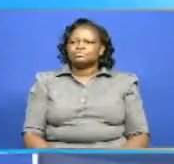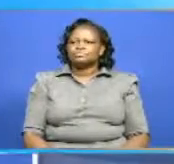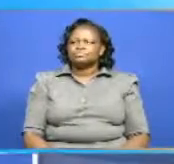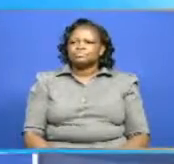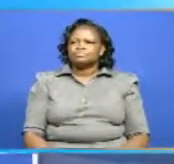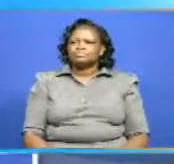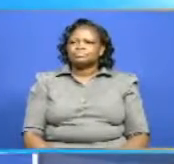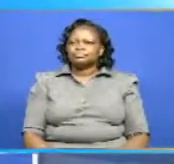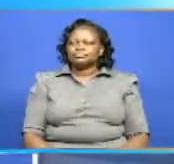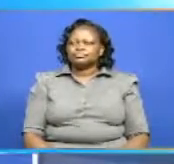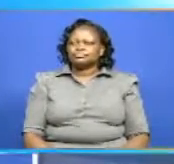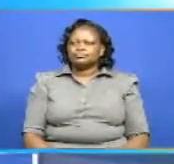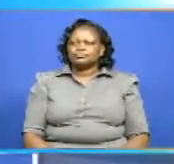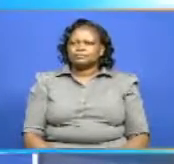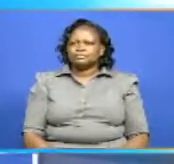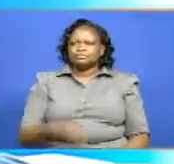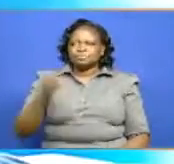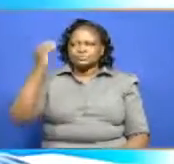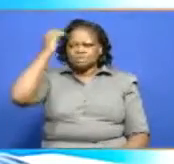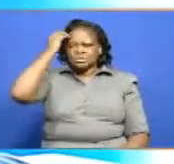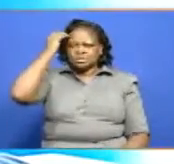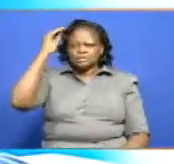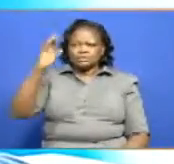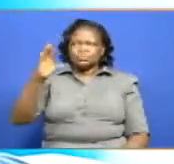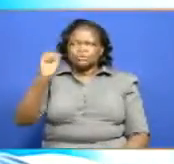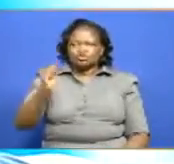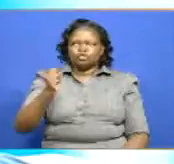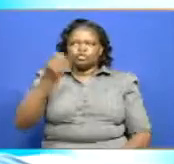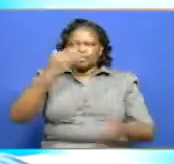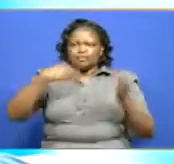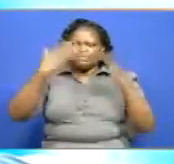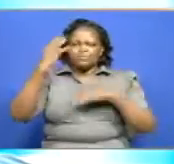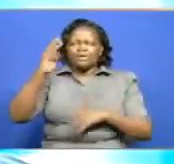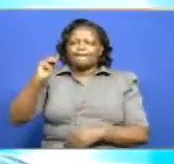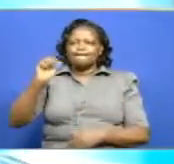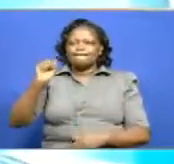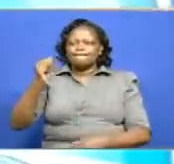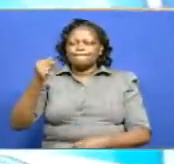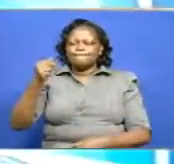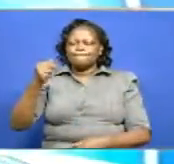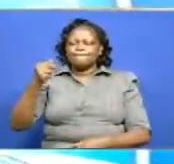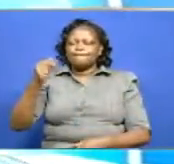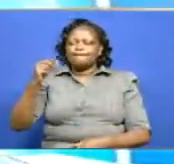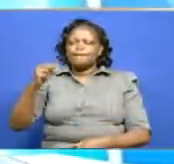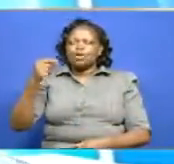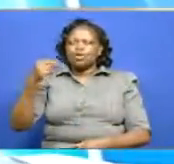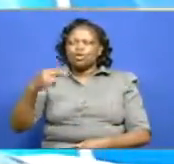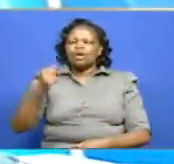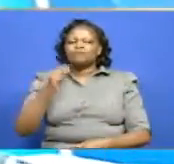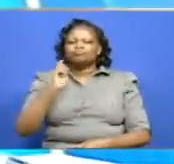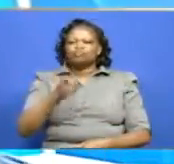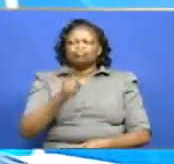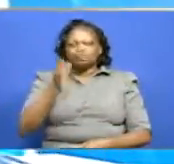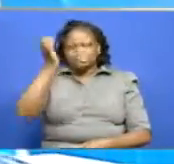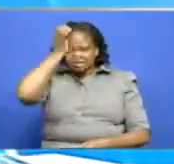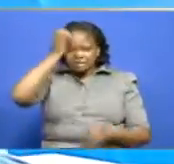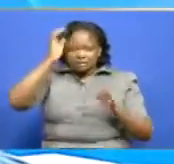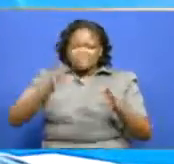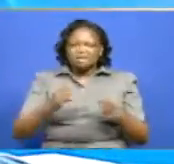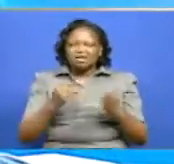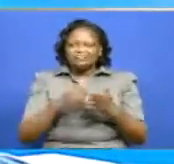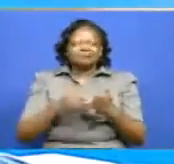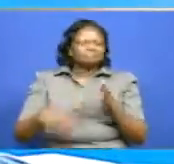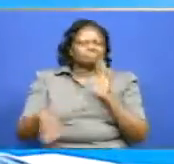To Education Matters, Education Cabinet Secretary Professor George Magoha has warned school heads against sending learners back